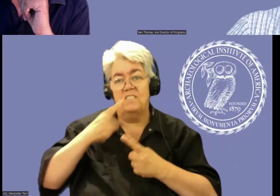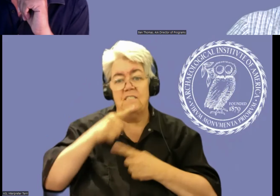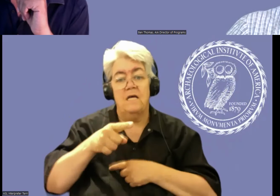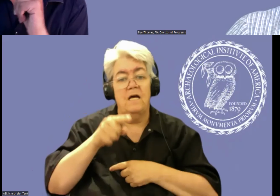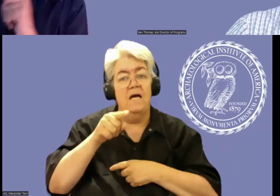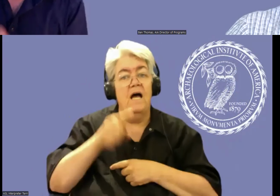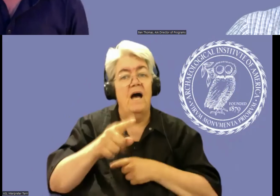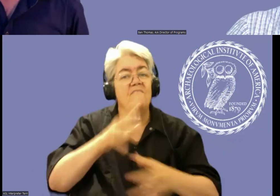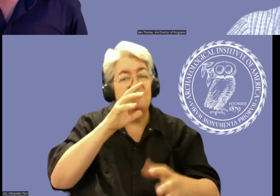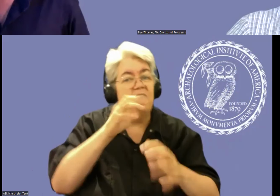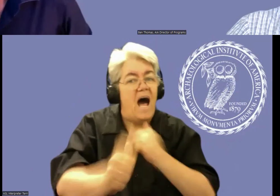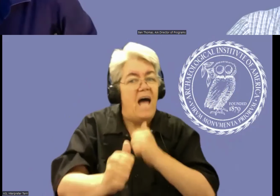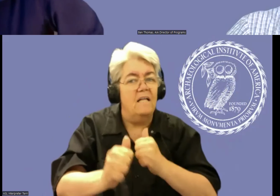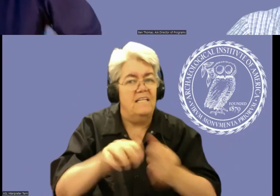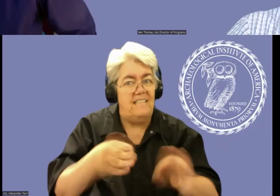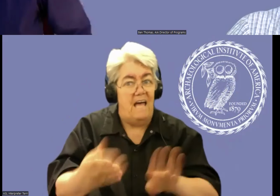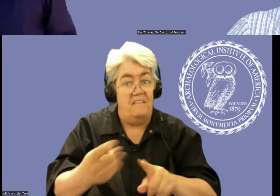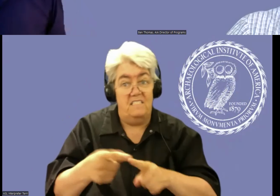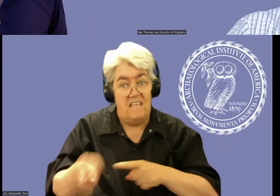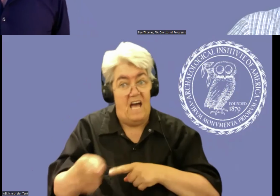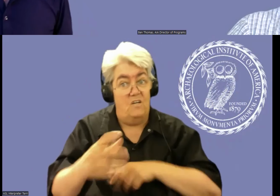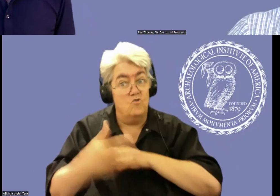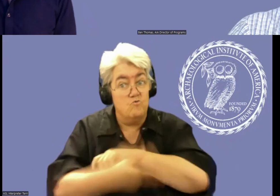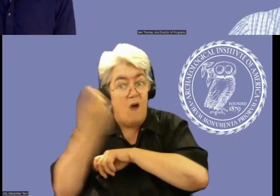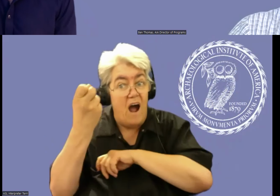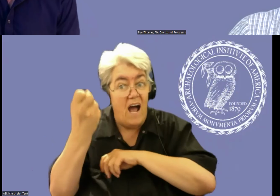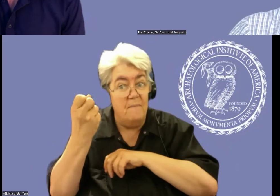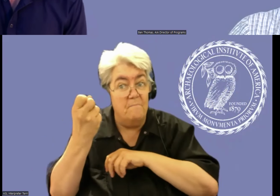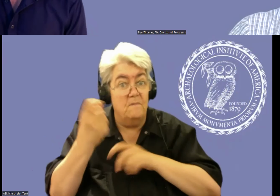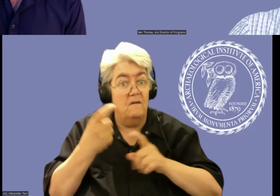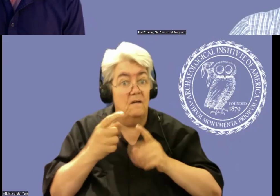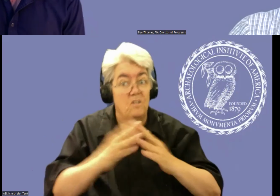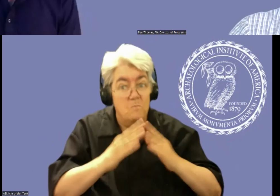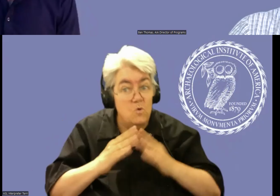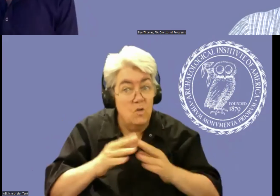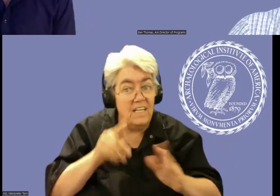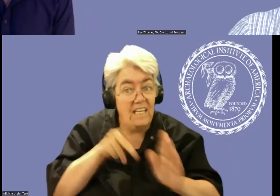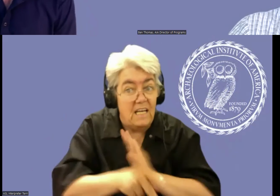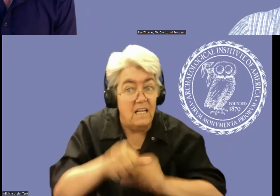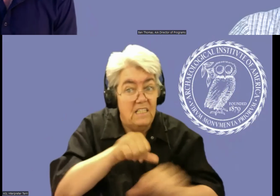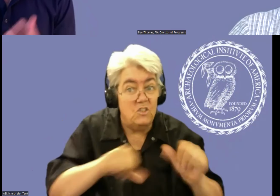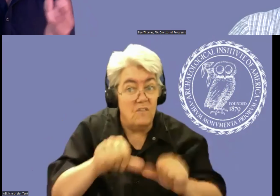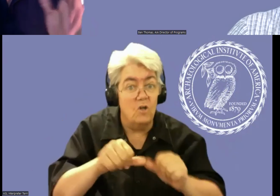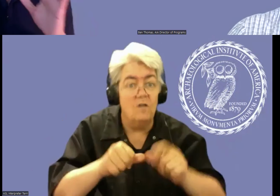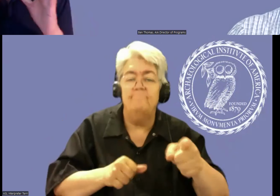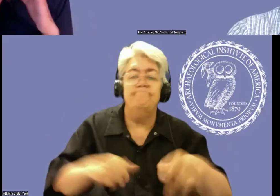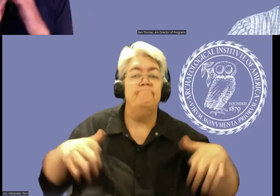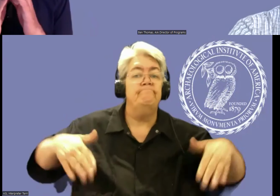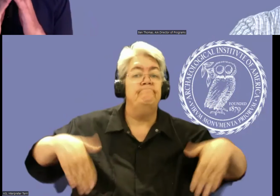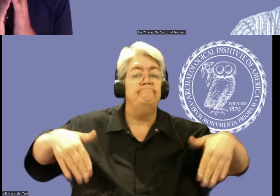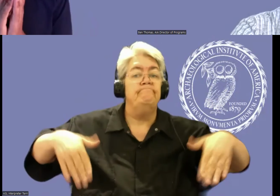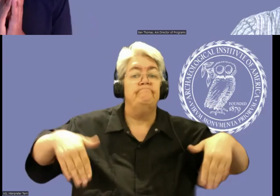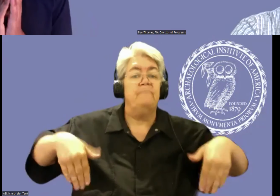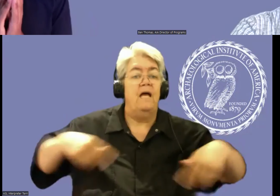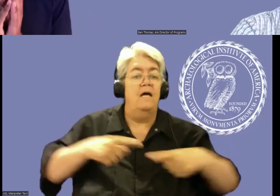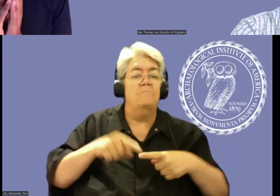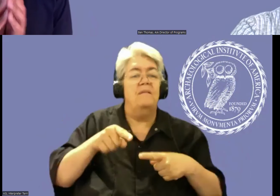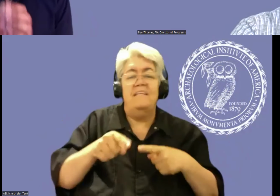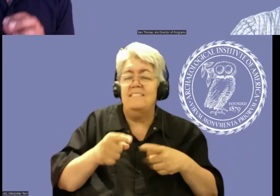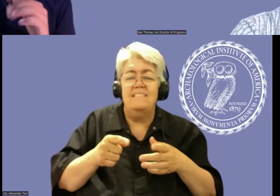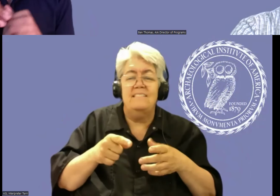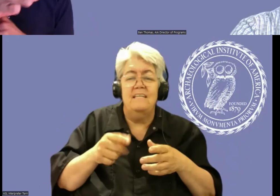of maybe crime in the community based on the social conditions? We, we haven't found that yet, but this is a relatively small